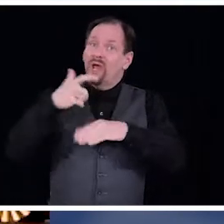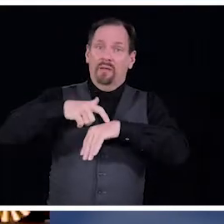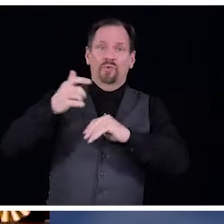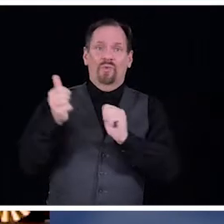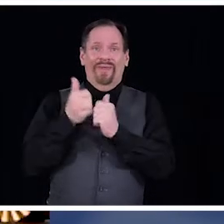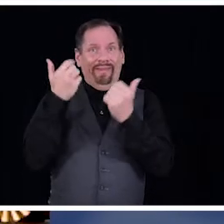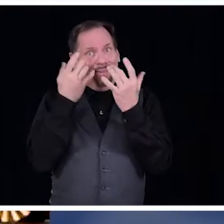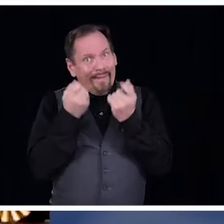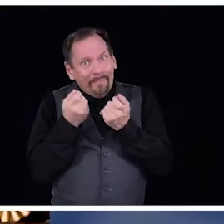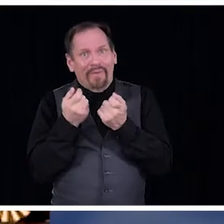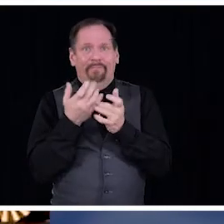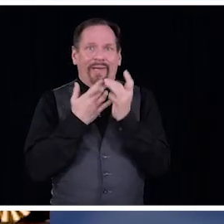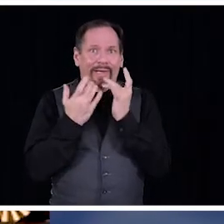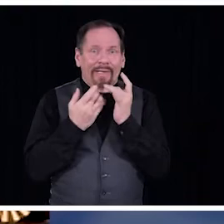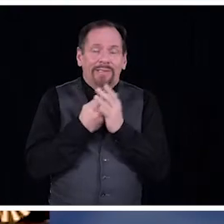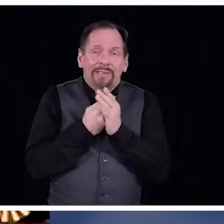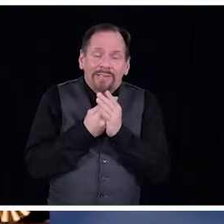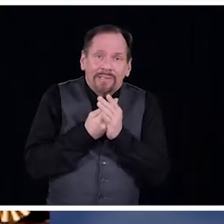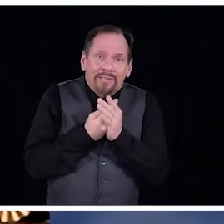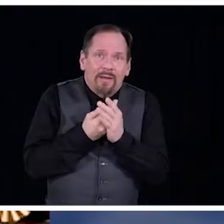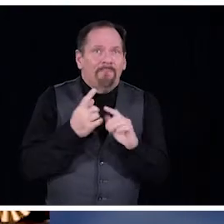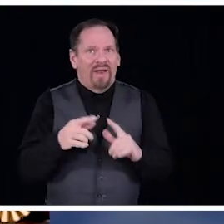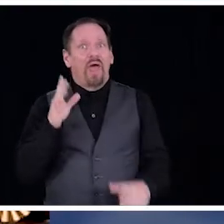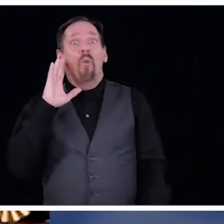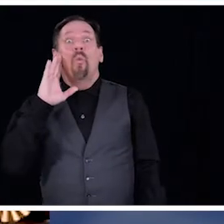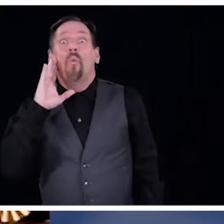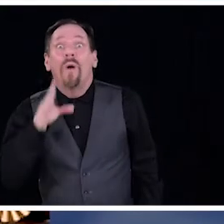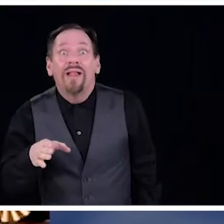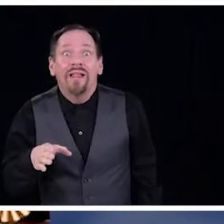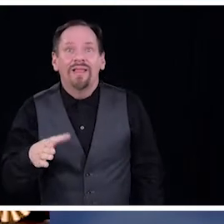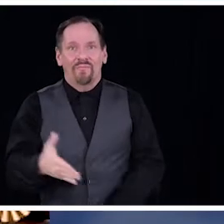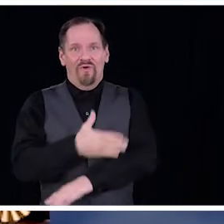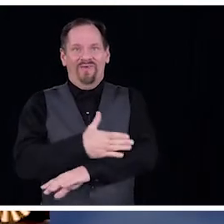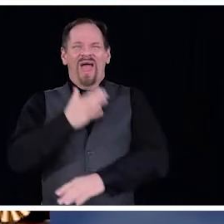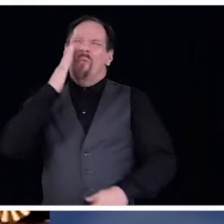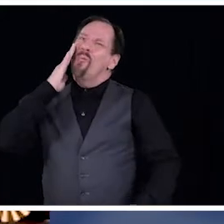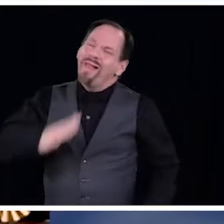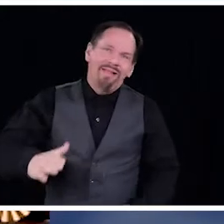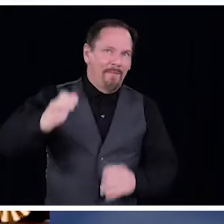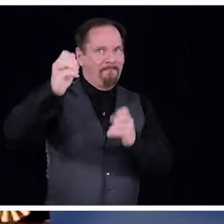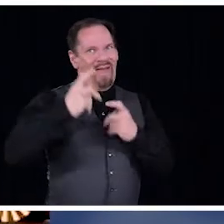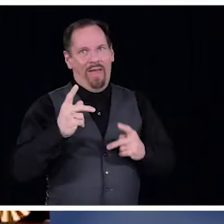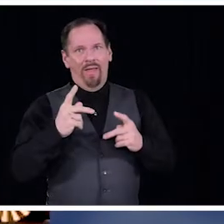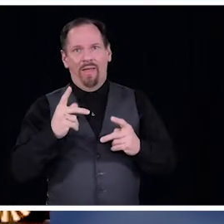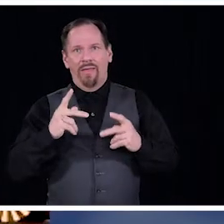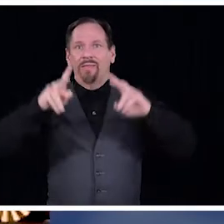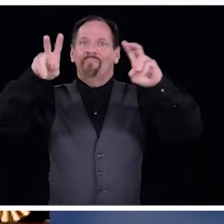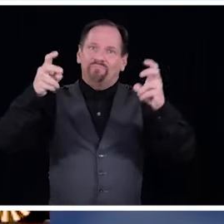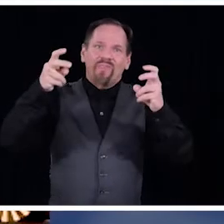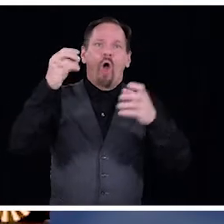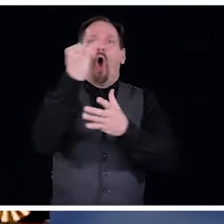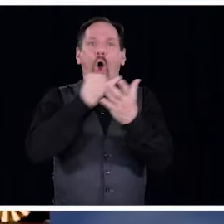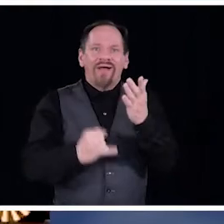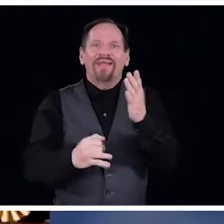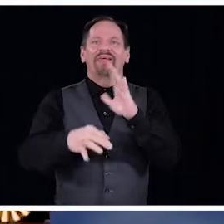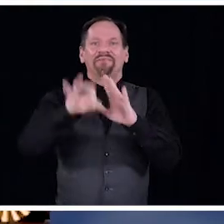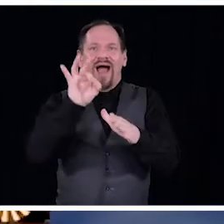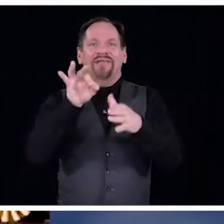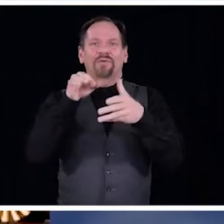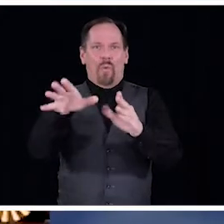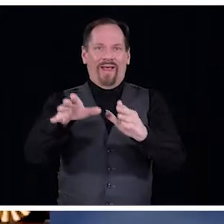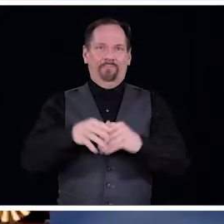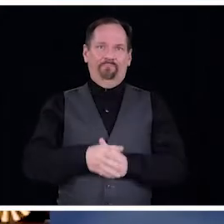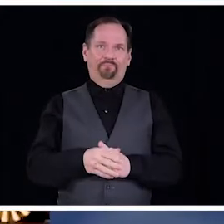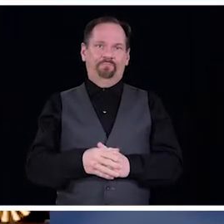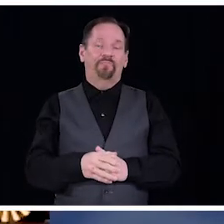will improve, and arts institutions will be back. Art finds a way. As you move out into the field to